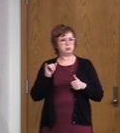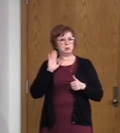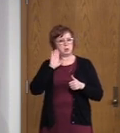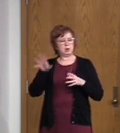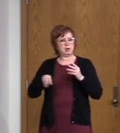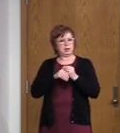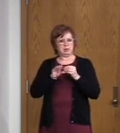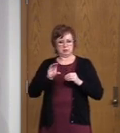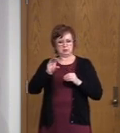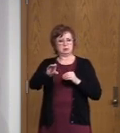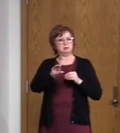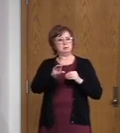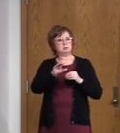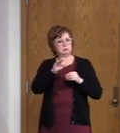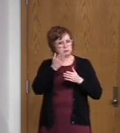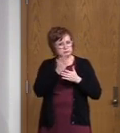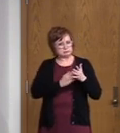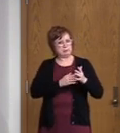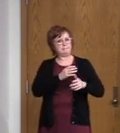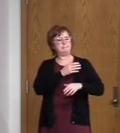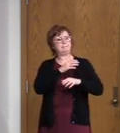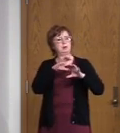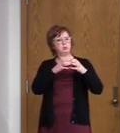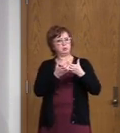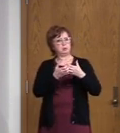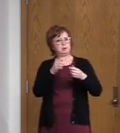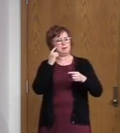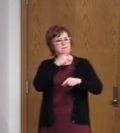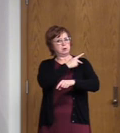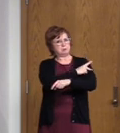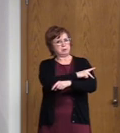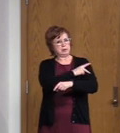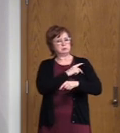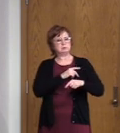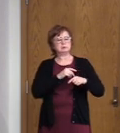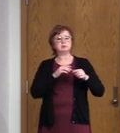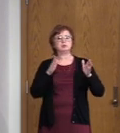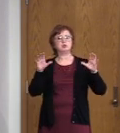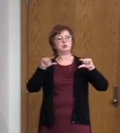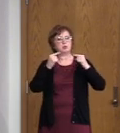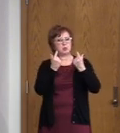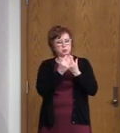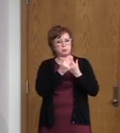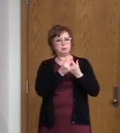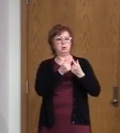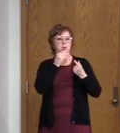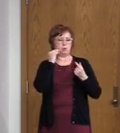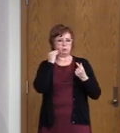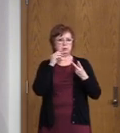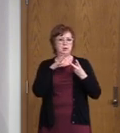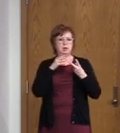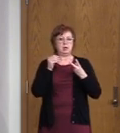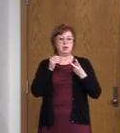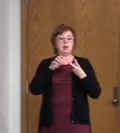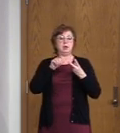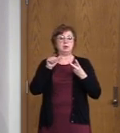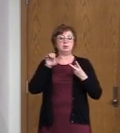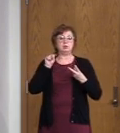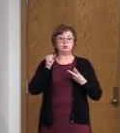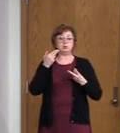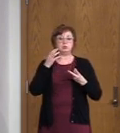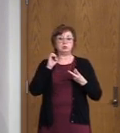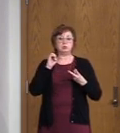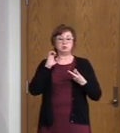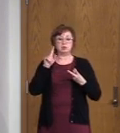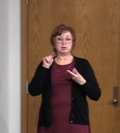targeted patients both in congregate living and those clinically vulnerable populations. And as I said before, they will be begun at the very